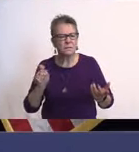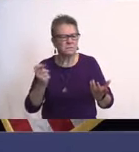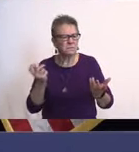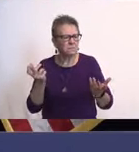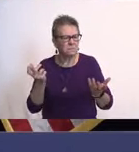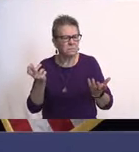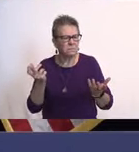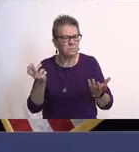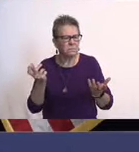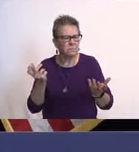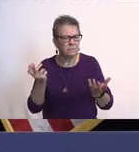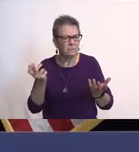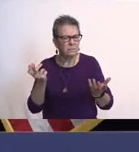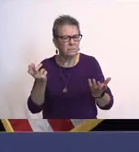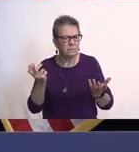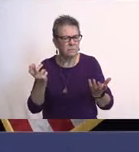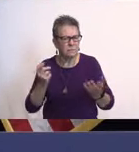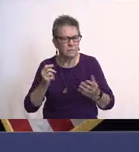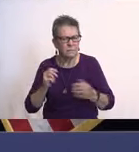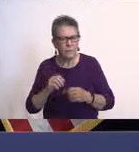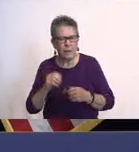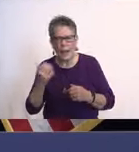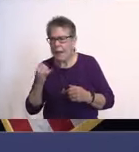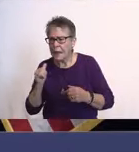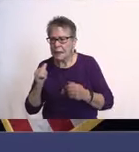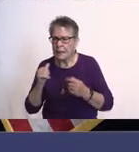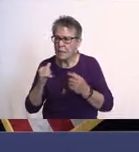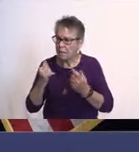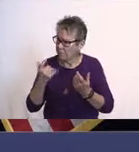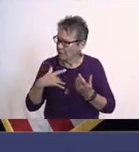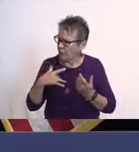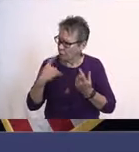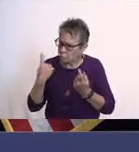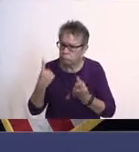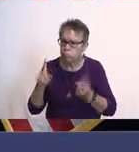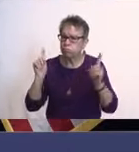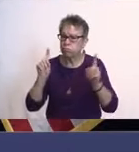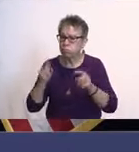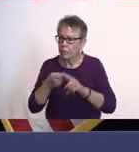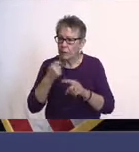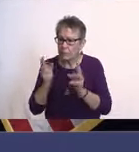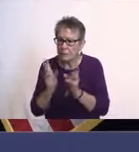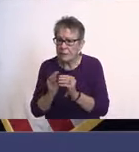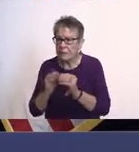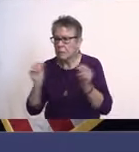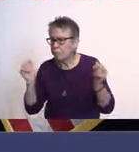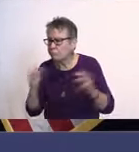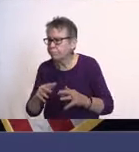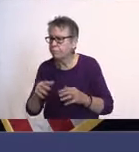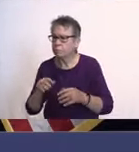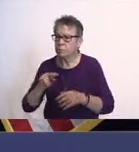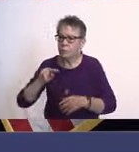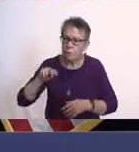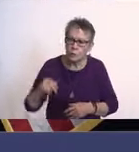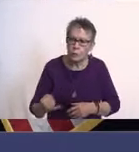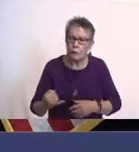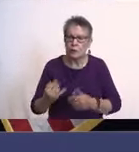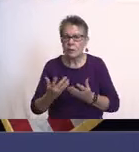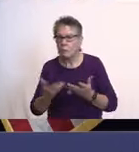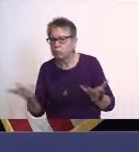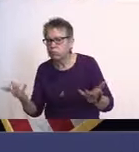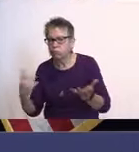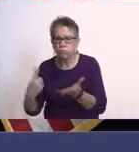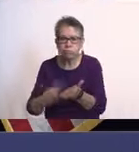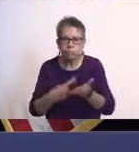accomplishments? Now that we seem to be overcoming the first Omicron peak, I say the first, hopefully that's the only, how would you assess the effectiveness